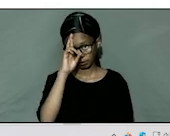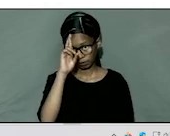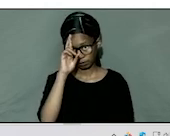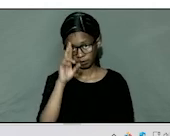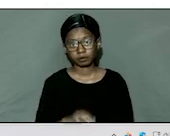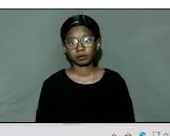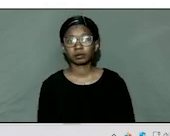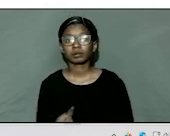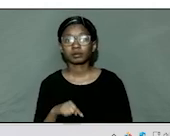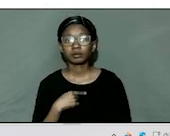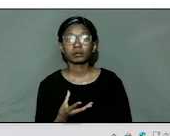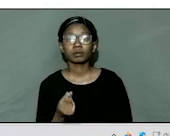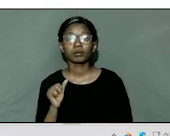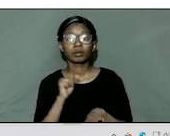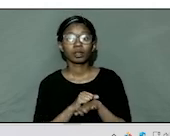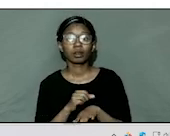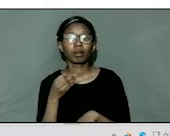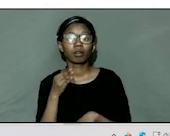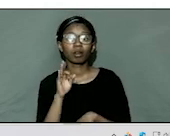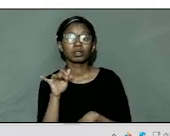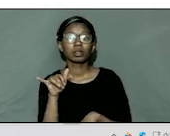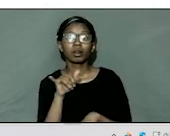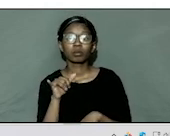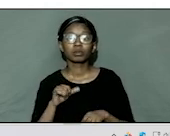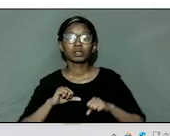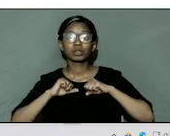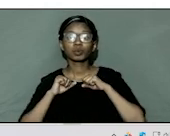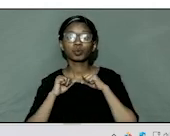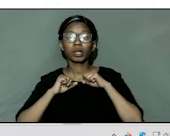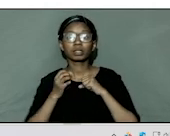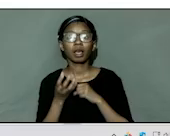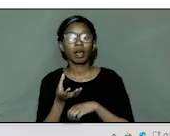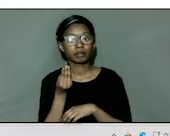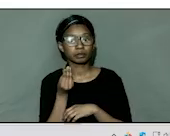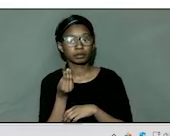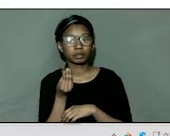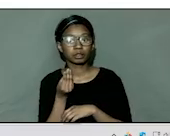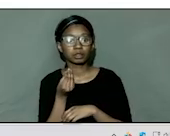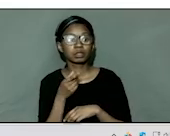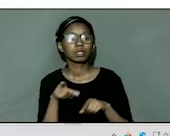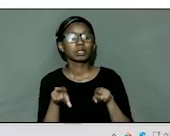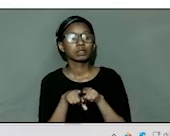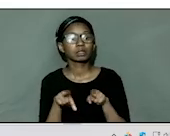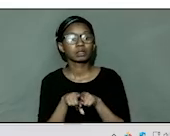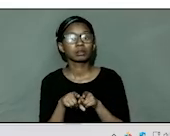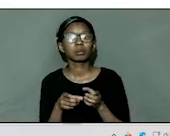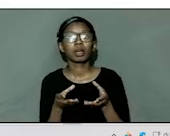have stoneflies with wings, and we also have